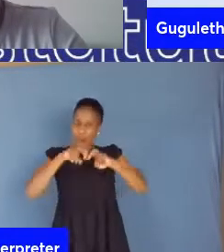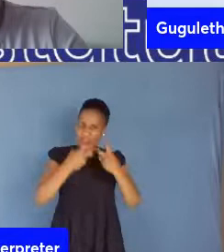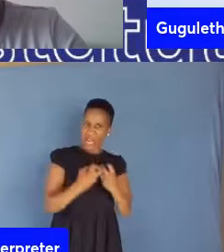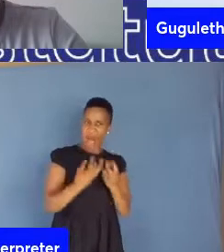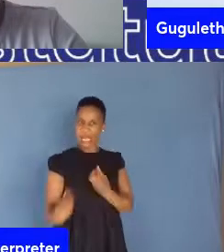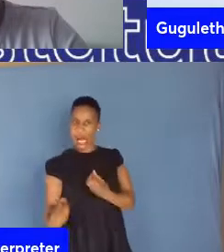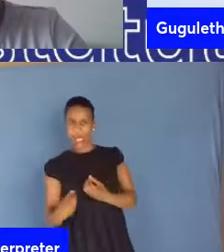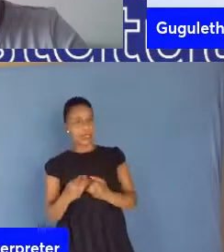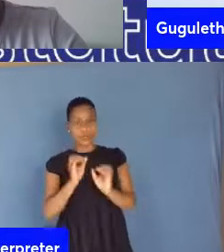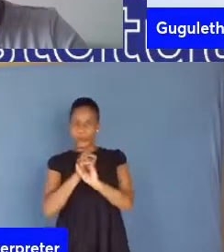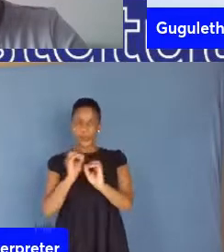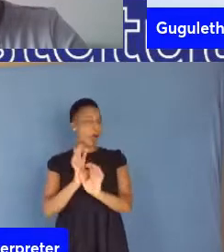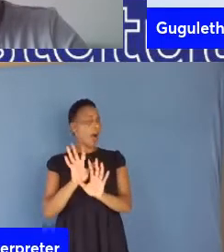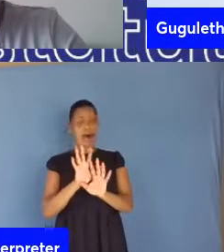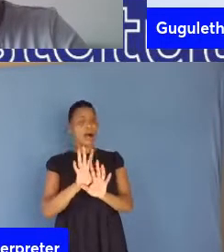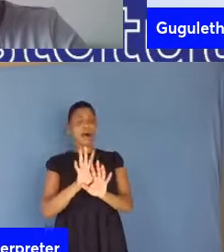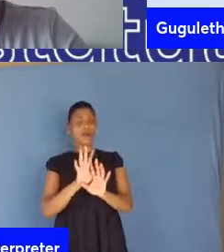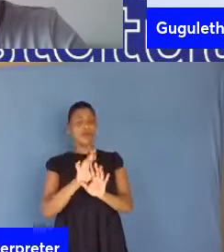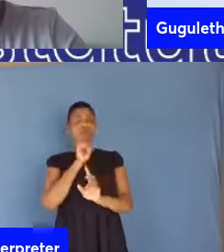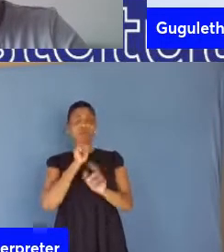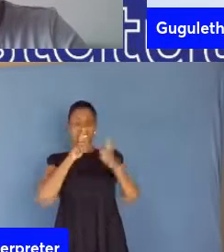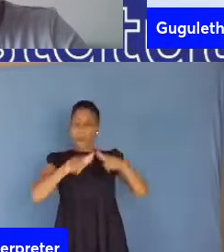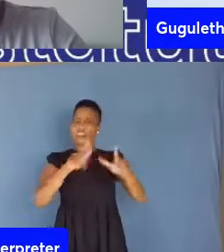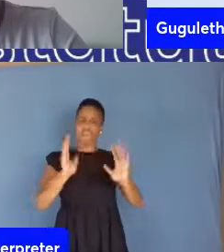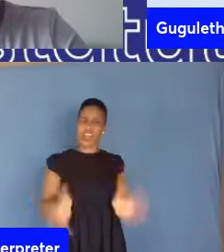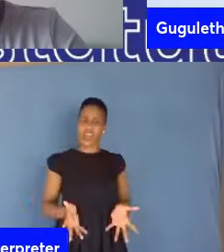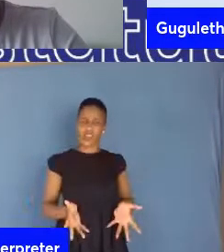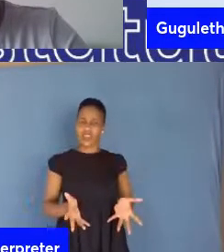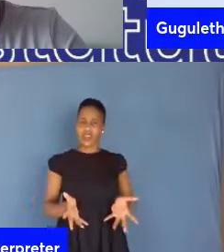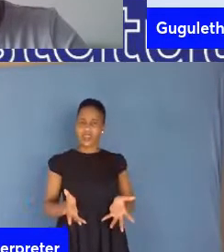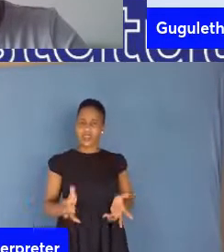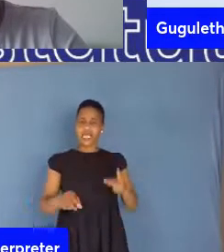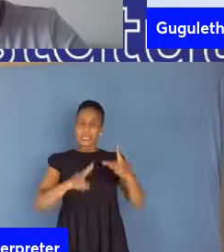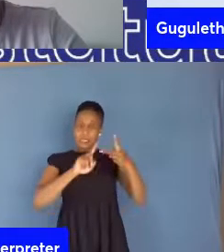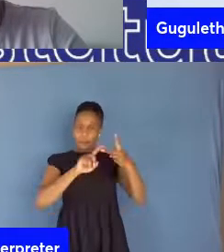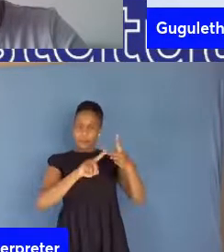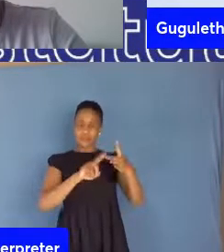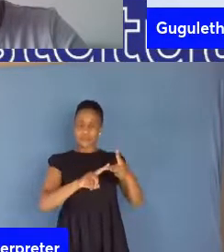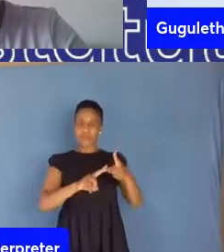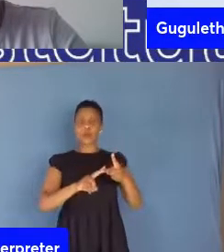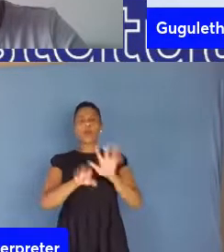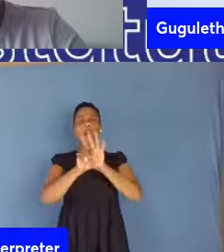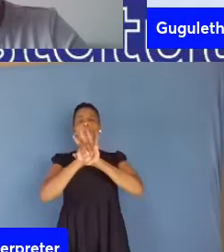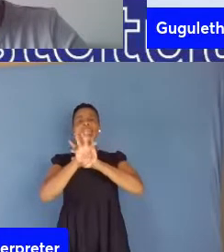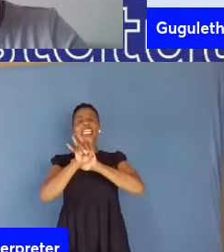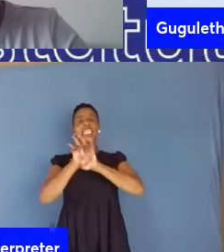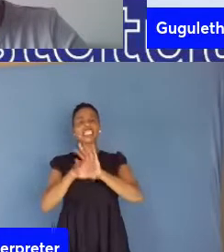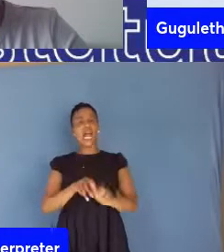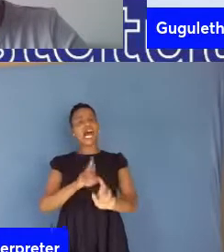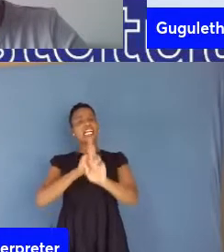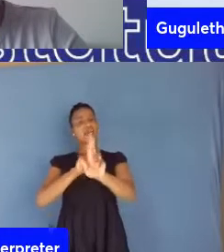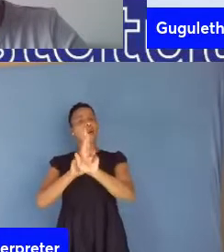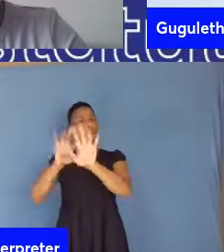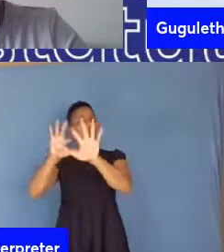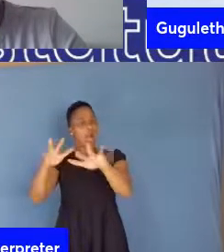and the power of the language. And secondly, how it is reported in the media, it's usually reported as